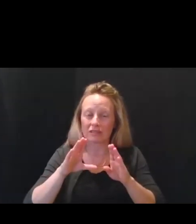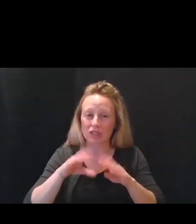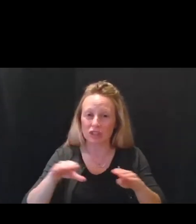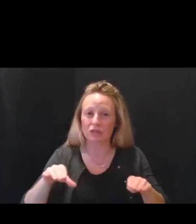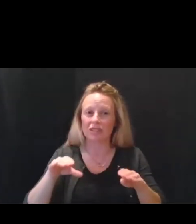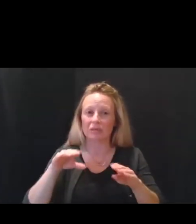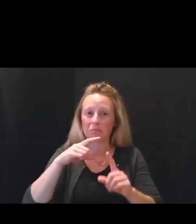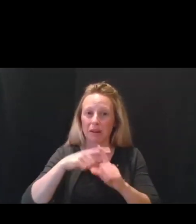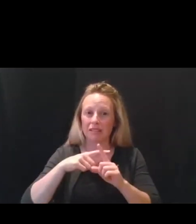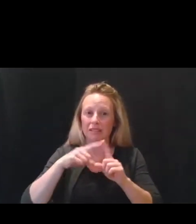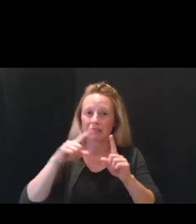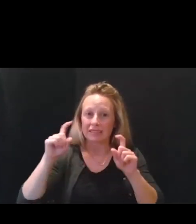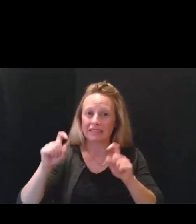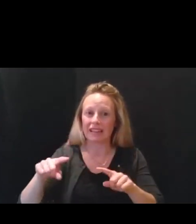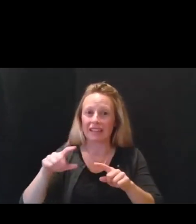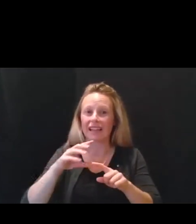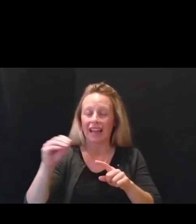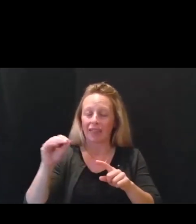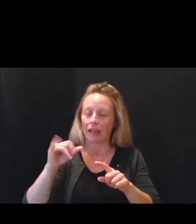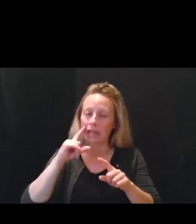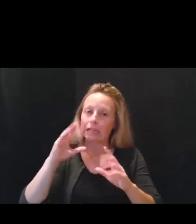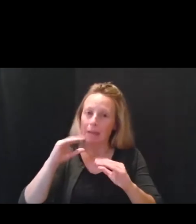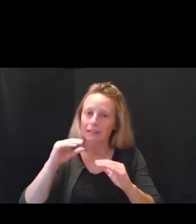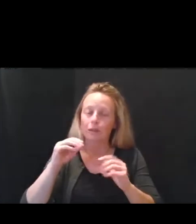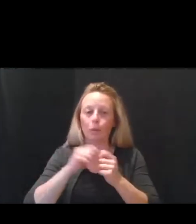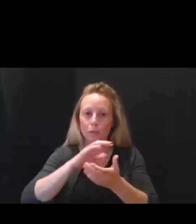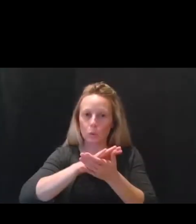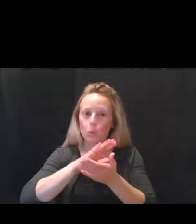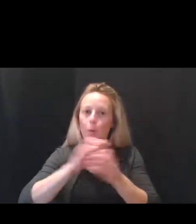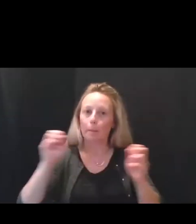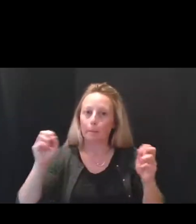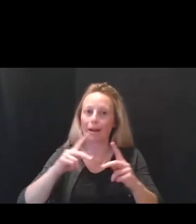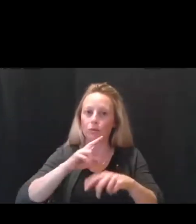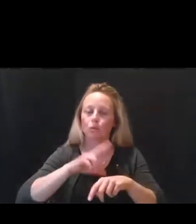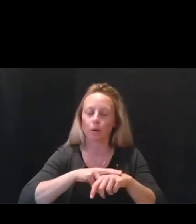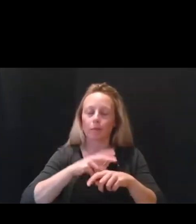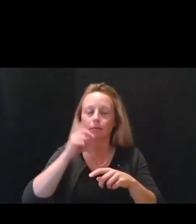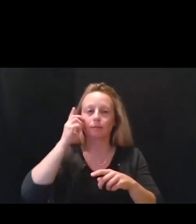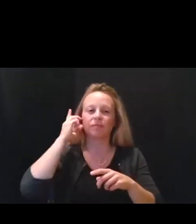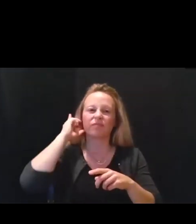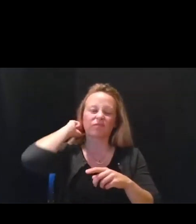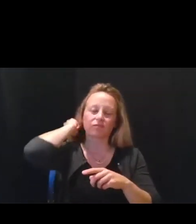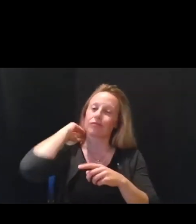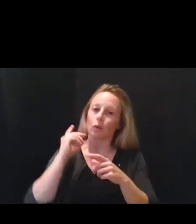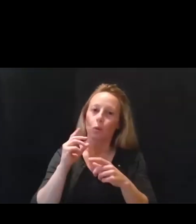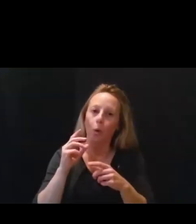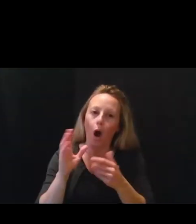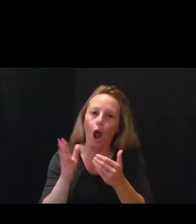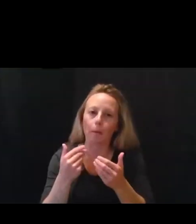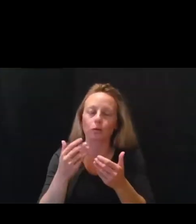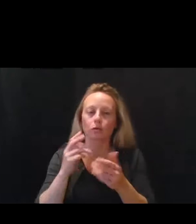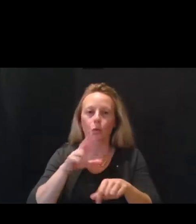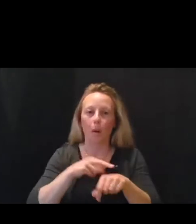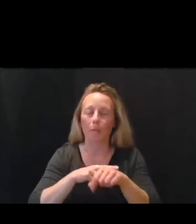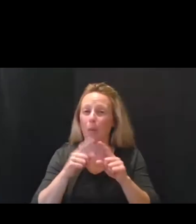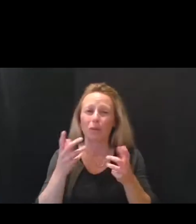which was expected with the school going back on and the life going back to normal. almost normal, but we don't want to overwhelm